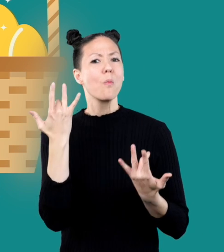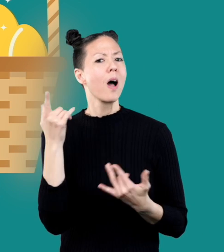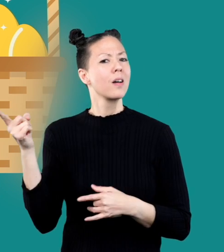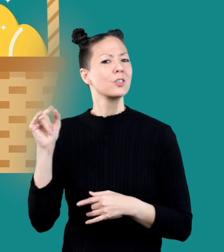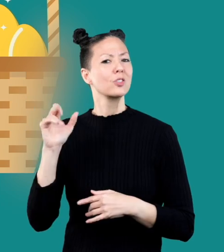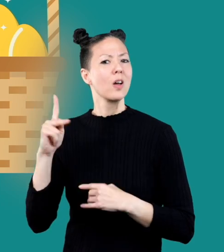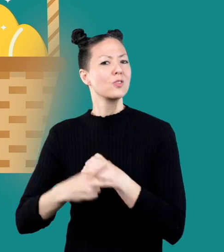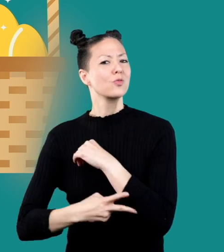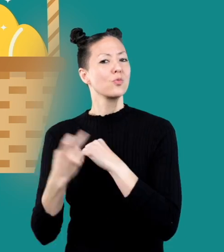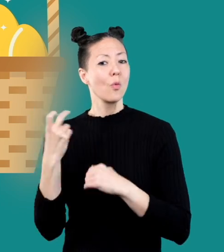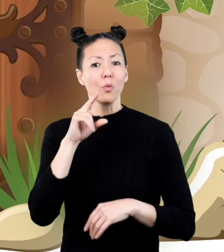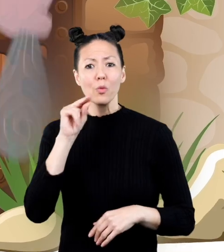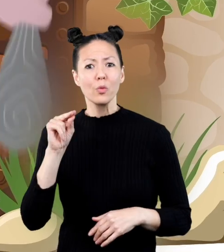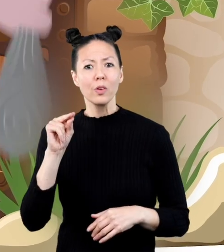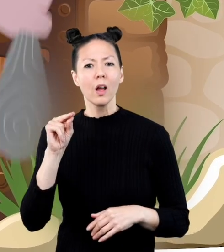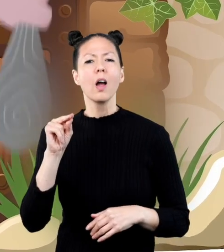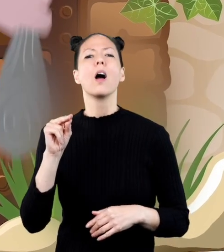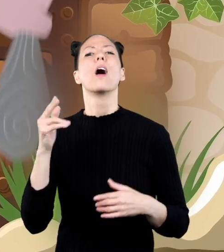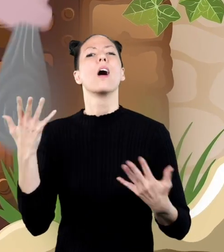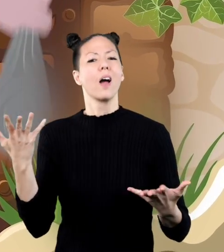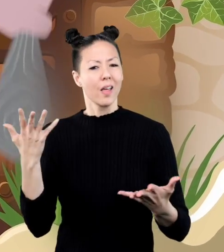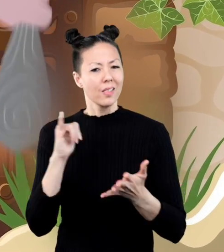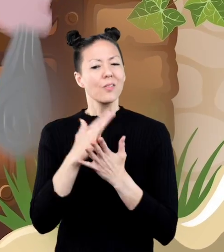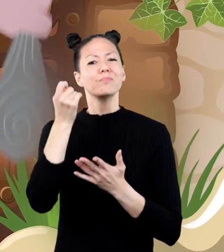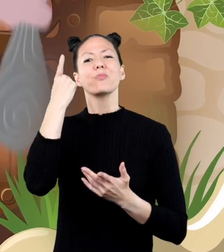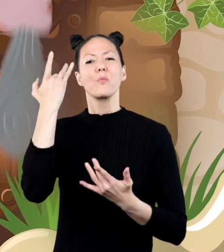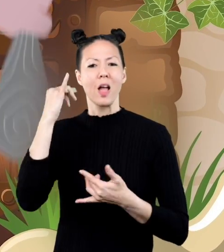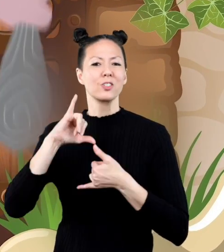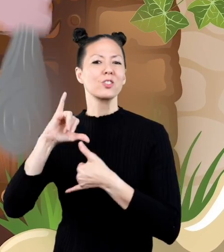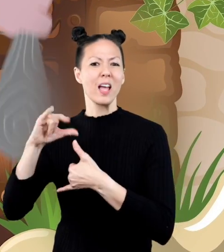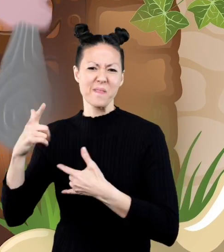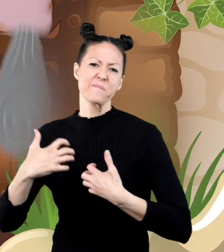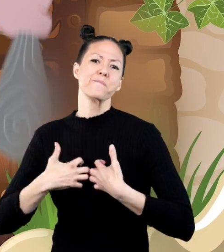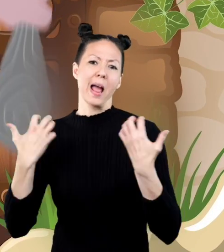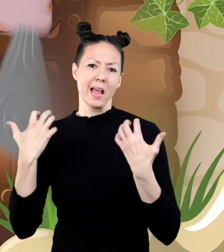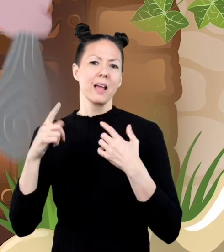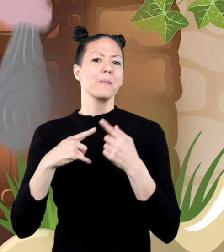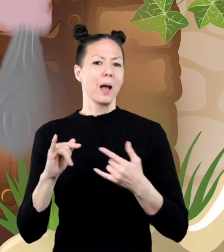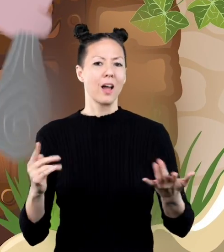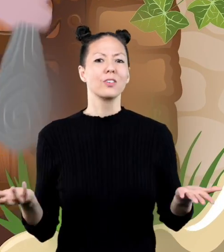Jack stole the goose, but also why the giant was mad about it.